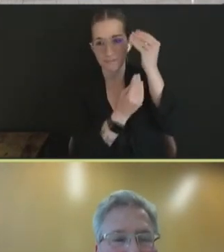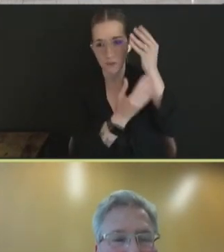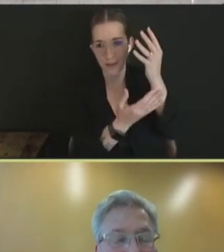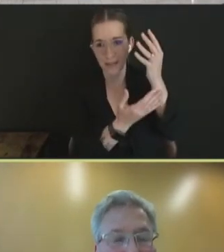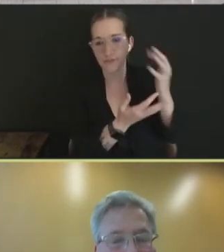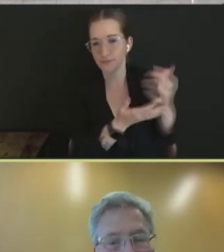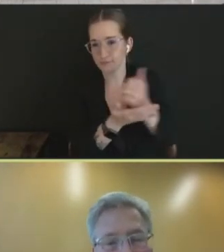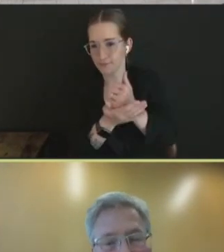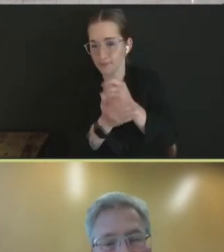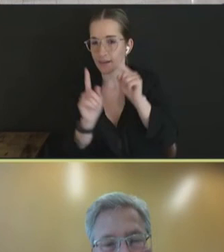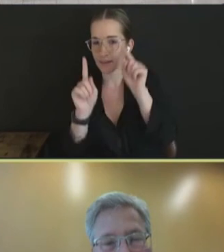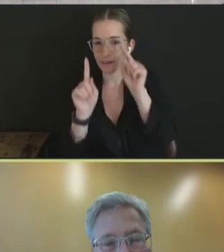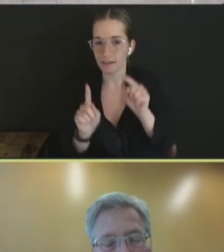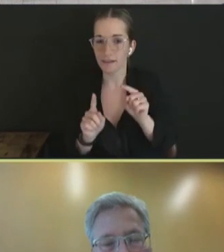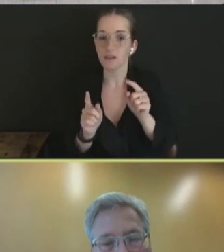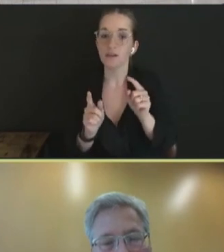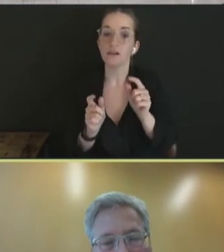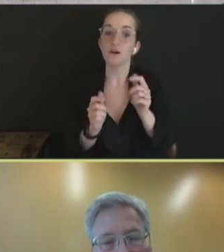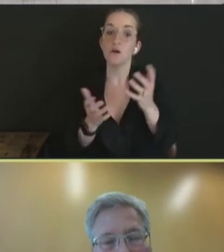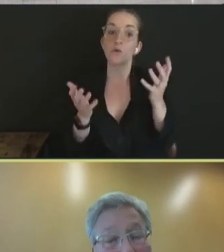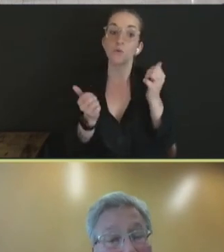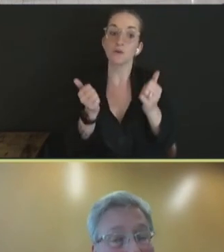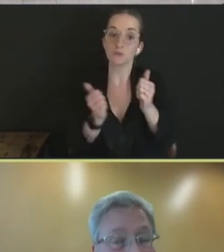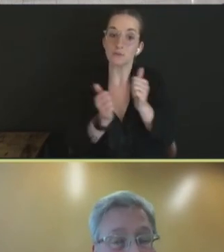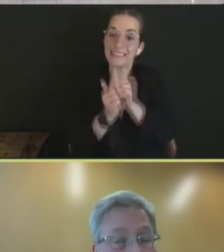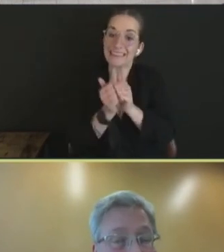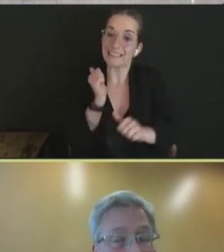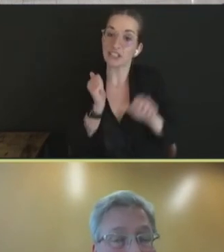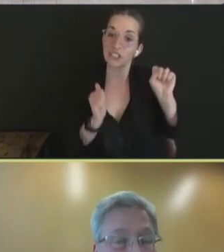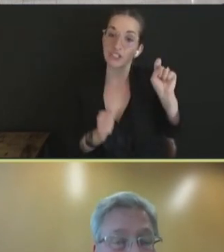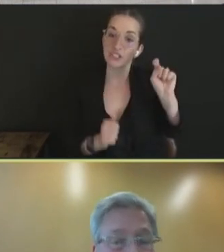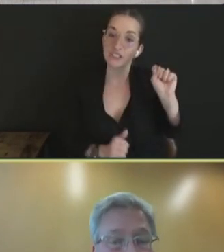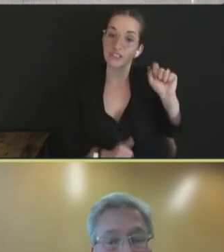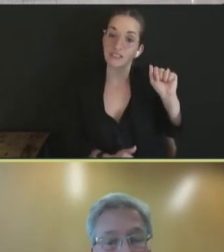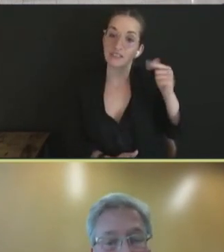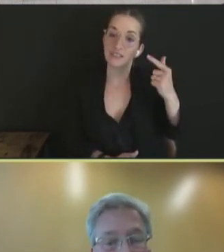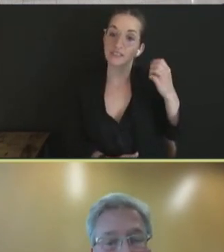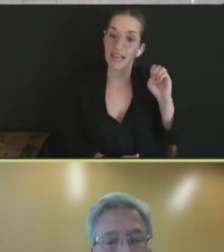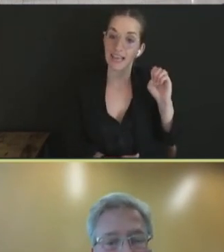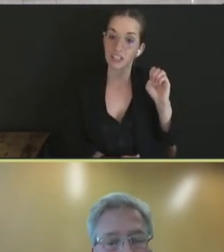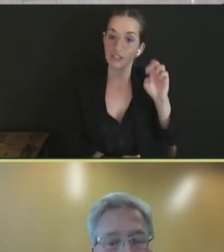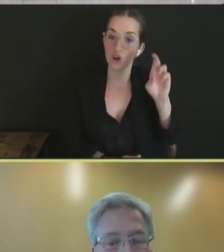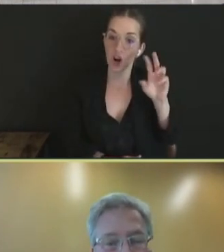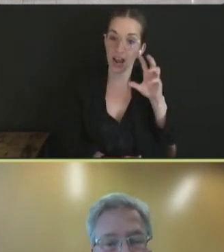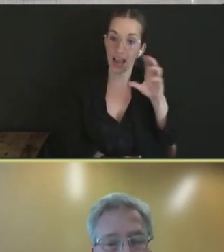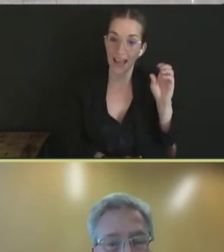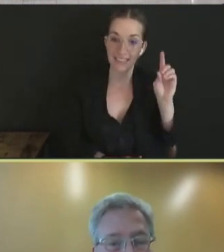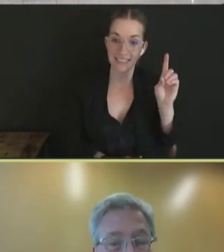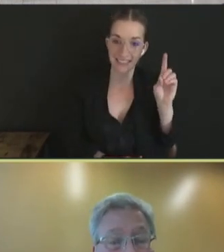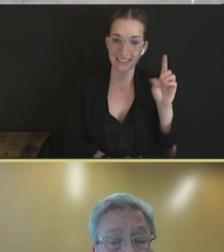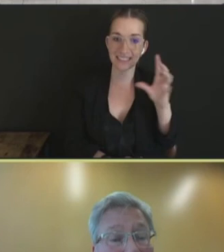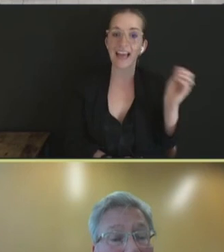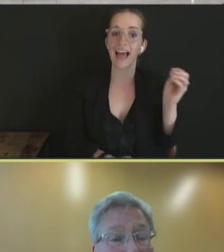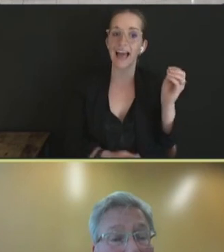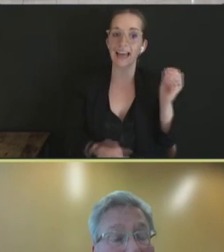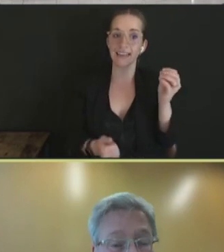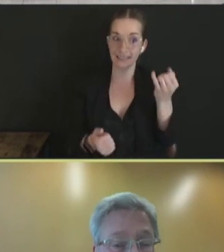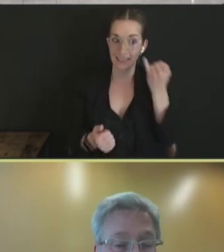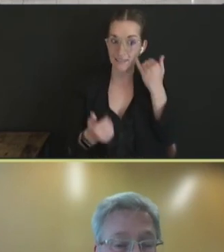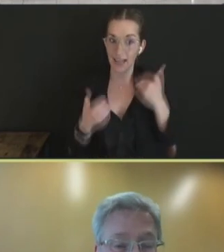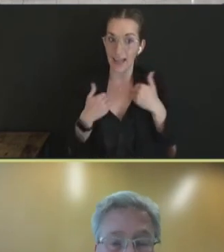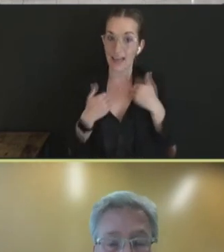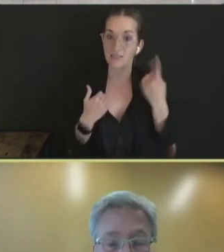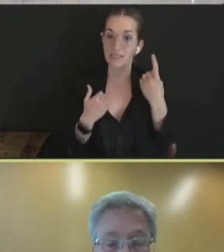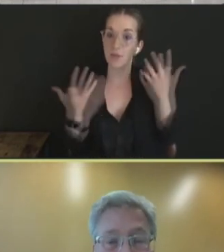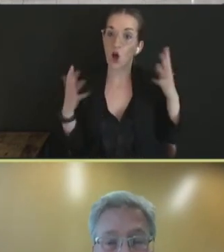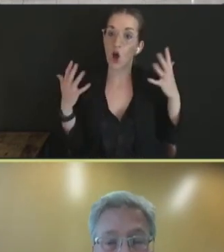what is at each stage of R&D and whether or not there's something available in the market space. Of course, for a number